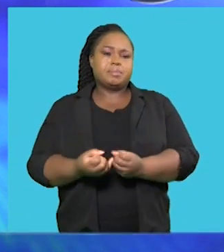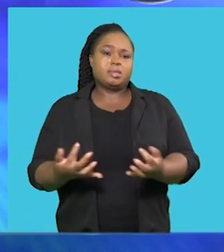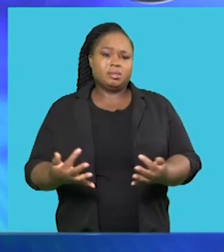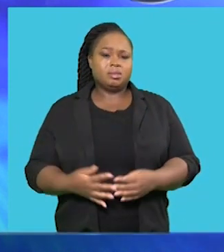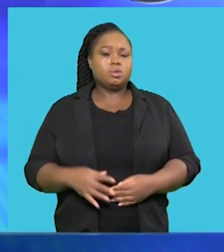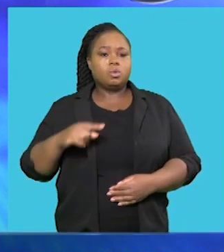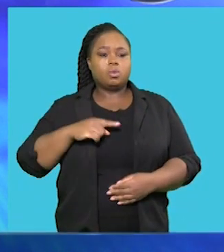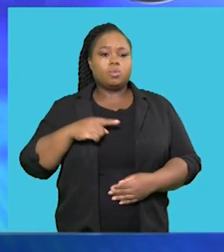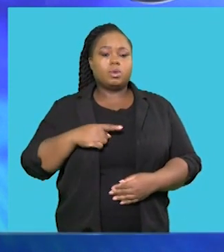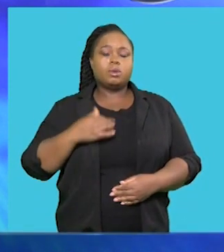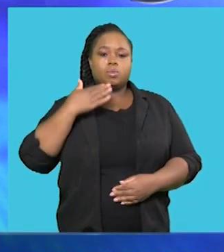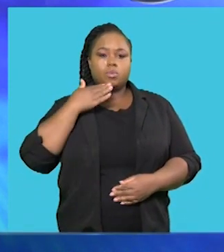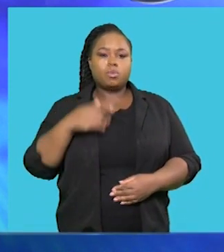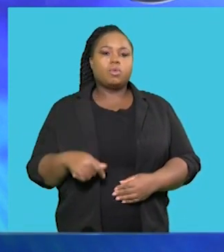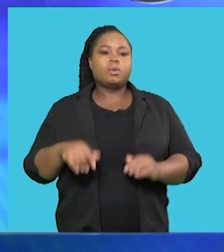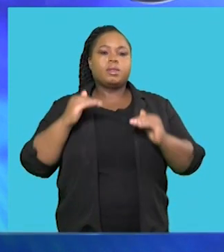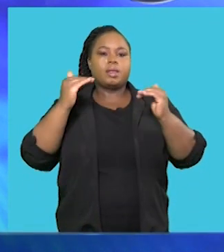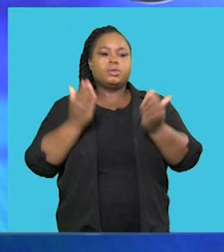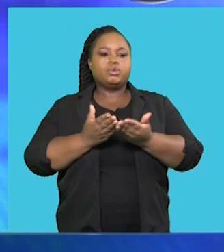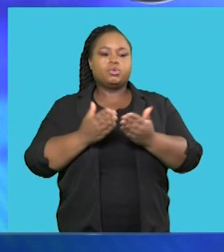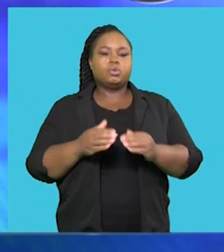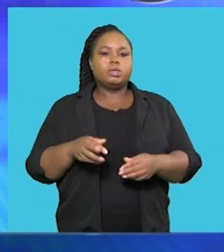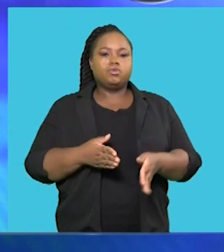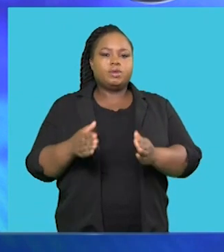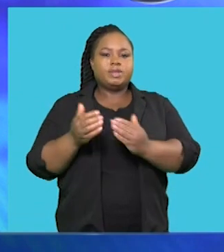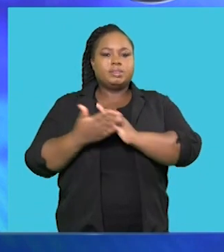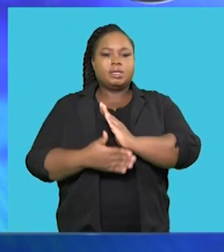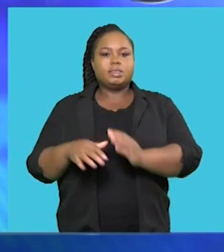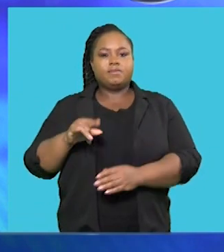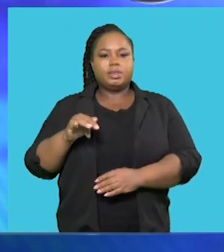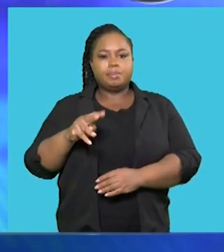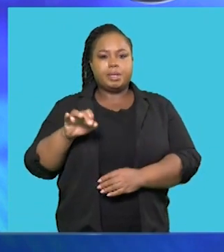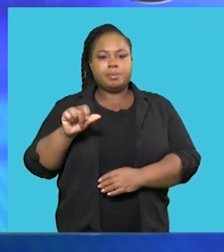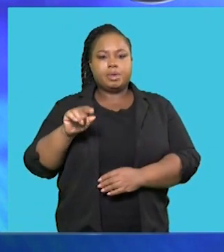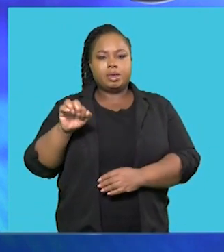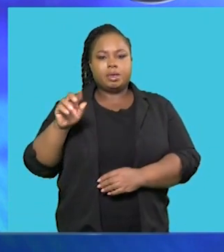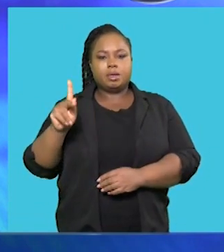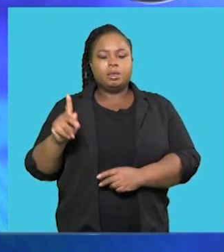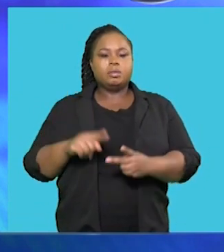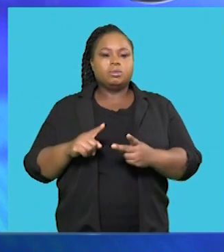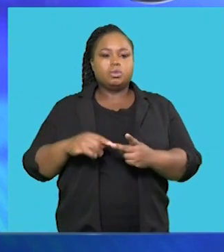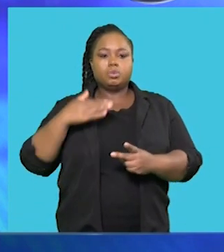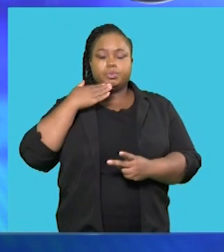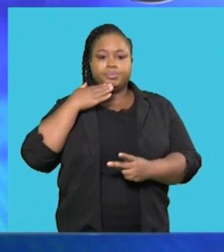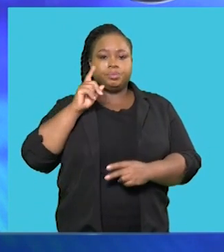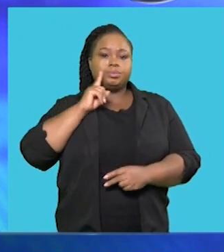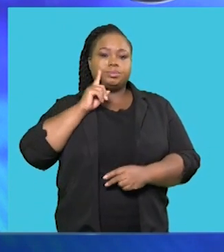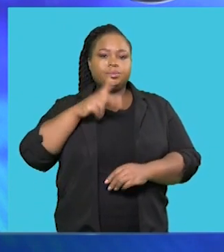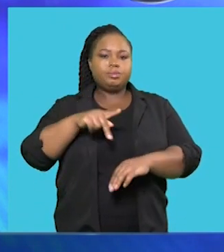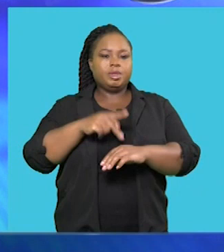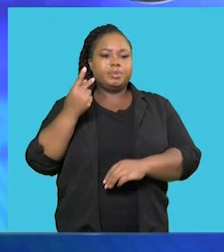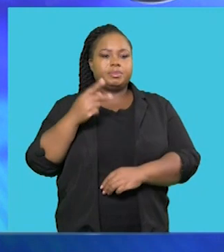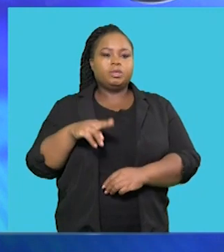able you University California, Riverside, Vanderbilt Park. I will be able to see in the University